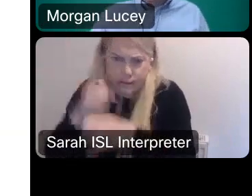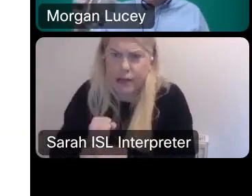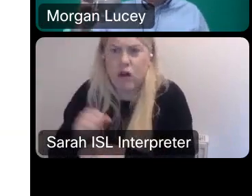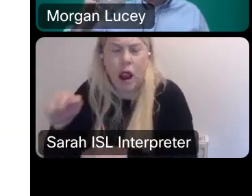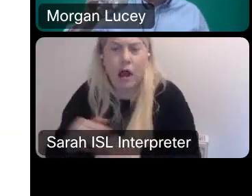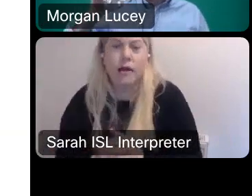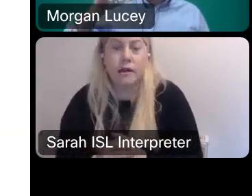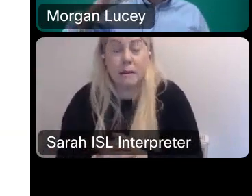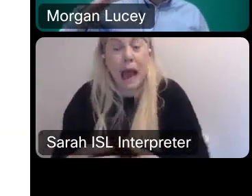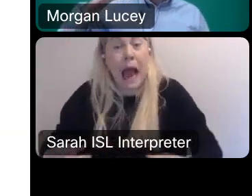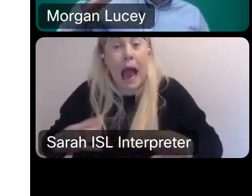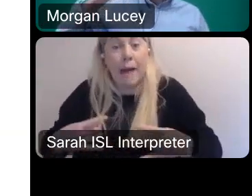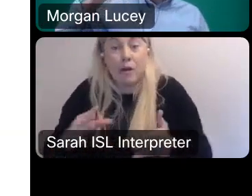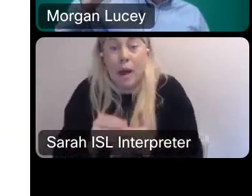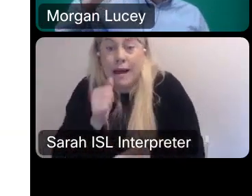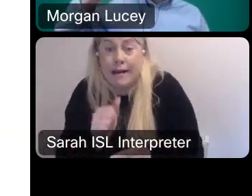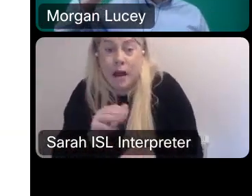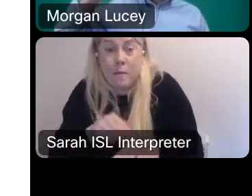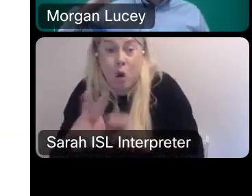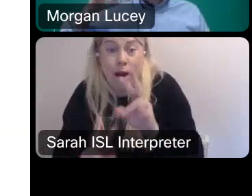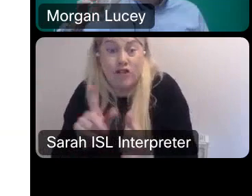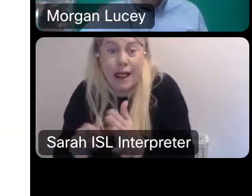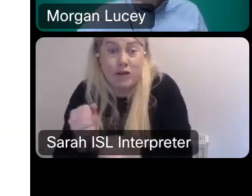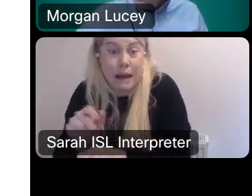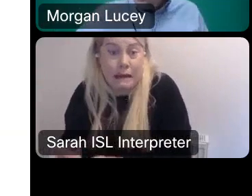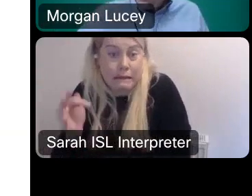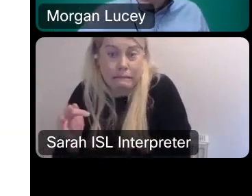on that later if people wish.